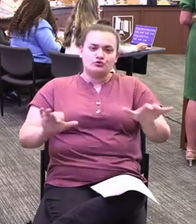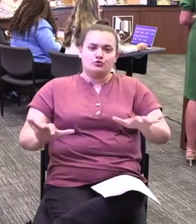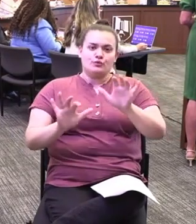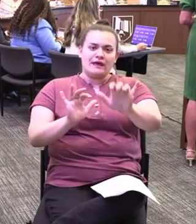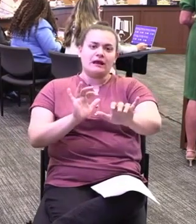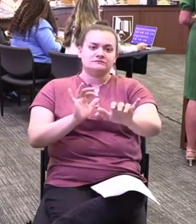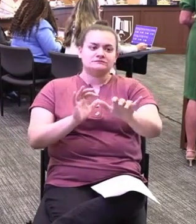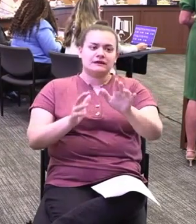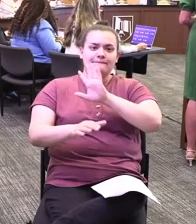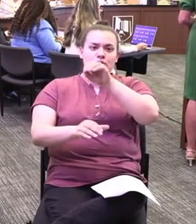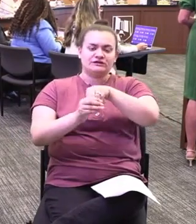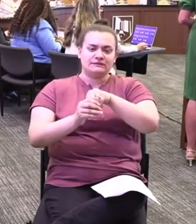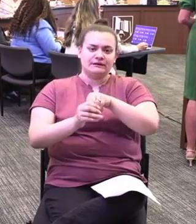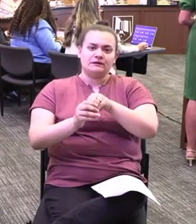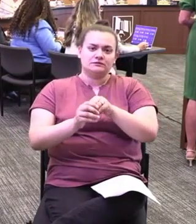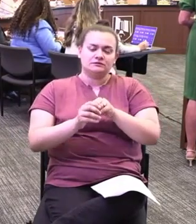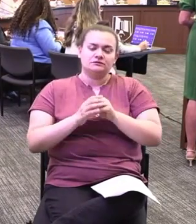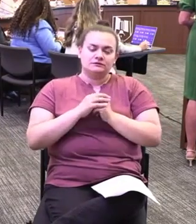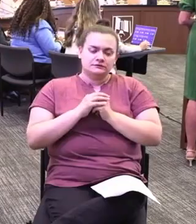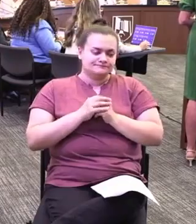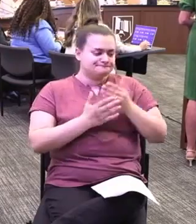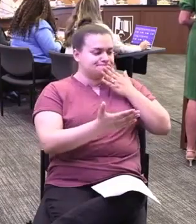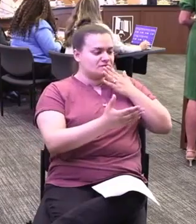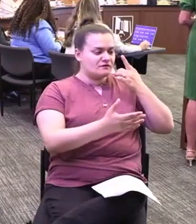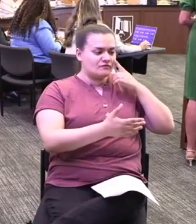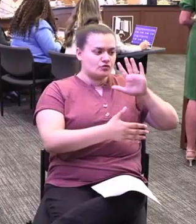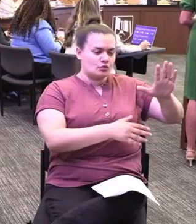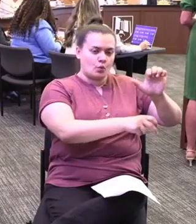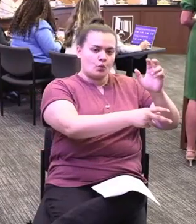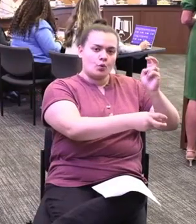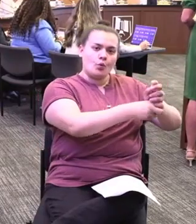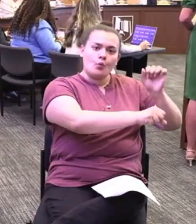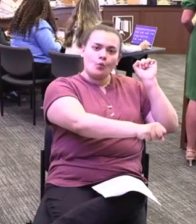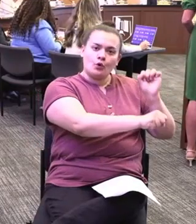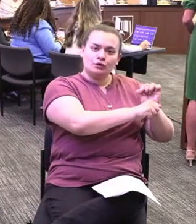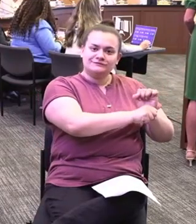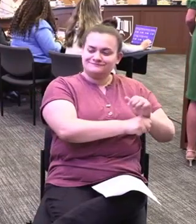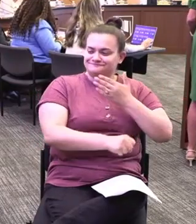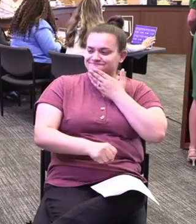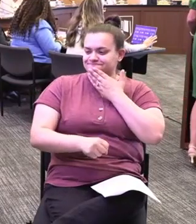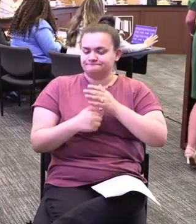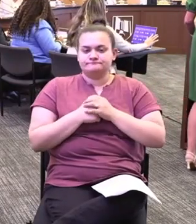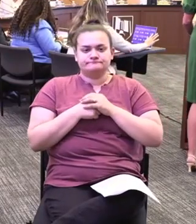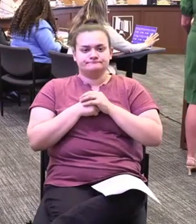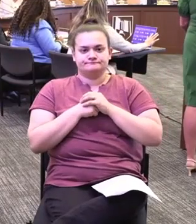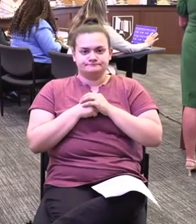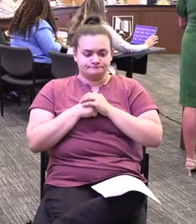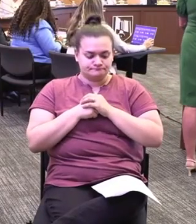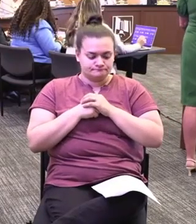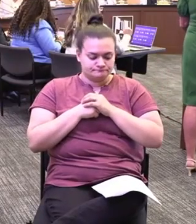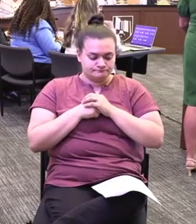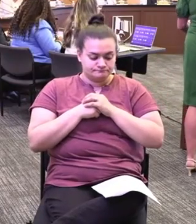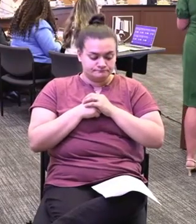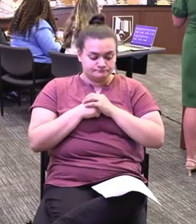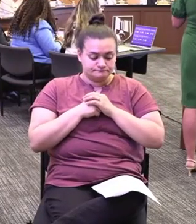and participate with that as well. And thank you for all your hard work, Amanda. Thank you. Thank you.